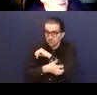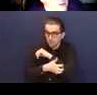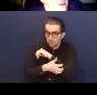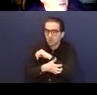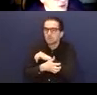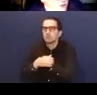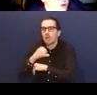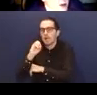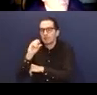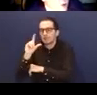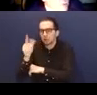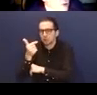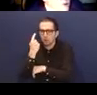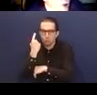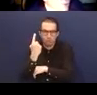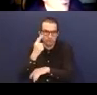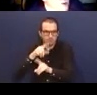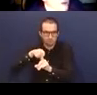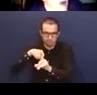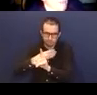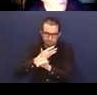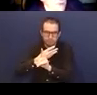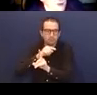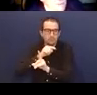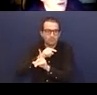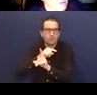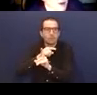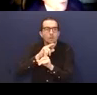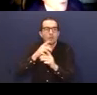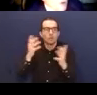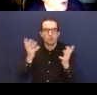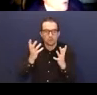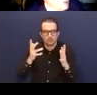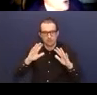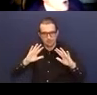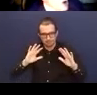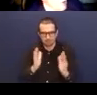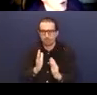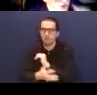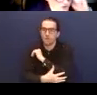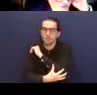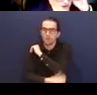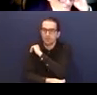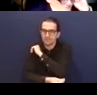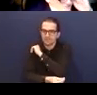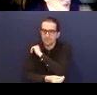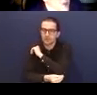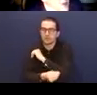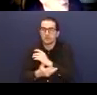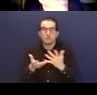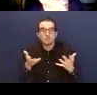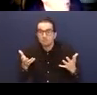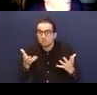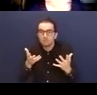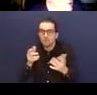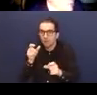sex, children, unemployed persons, older persons, and people with disabilities, pregnant women, newborns, work injury victims, and